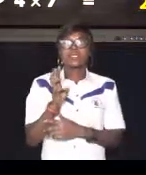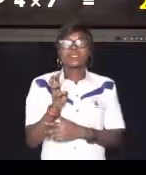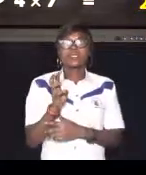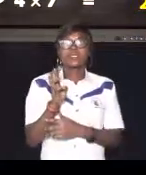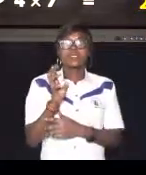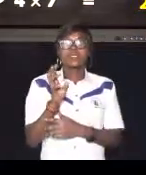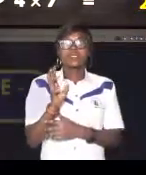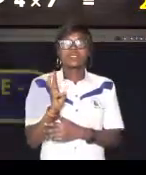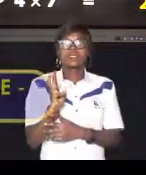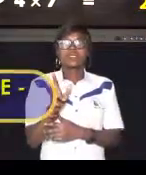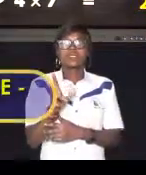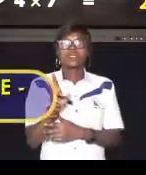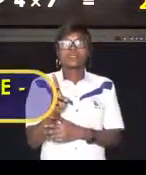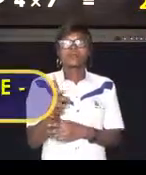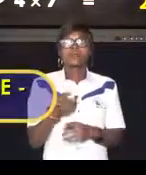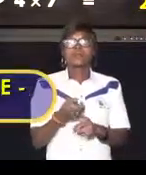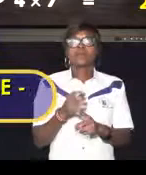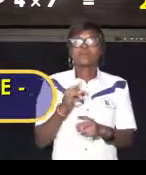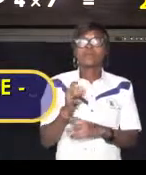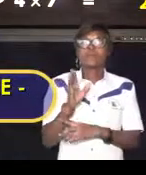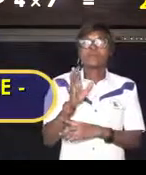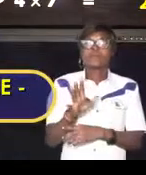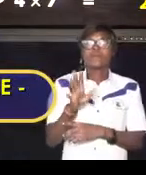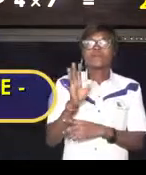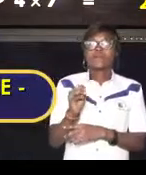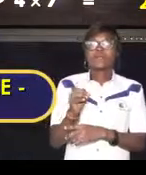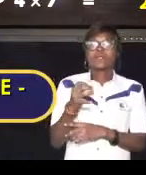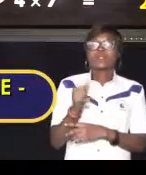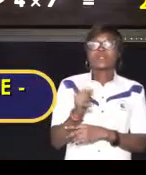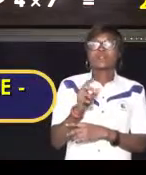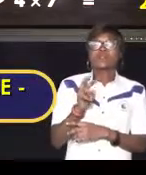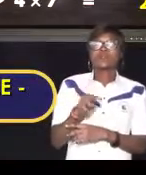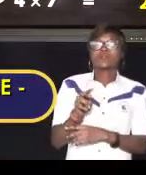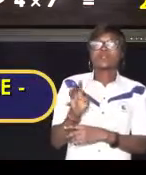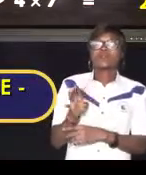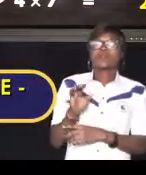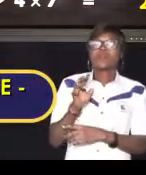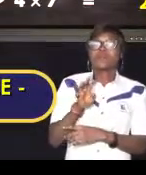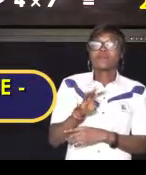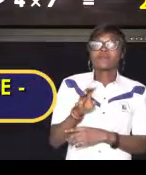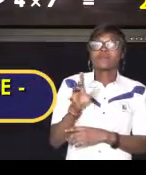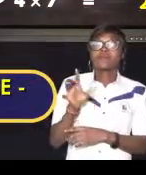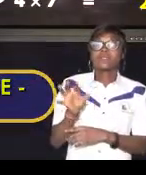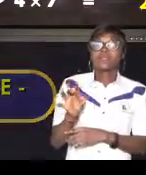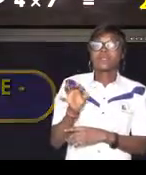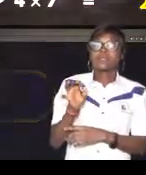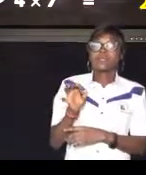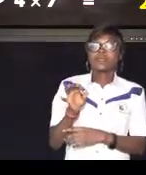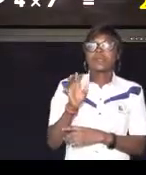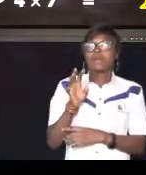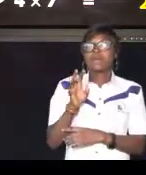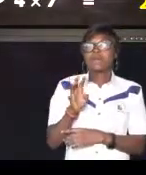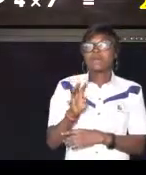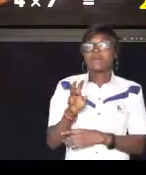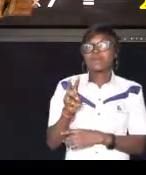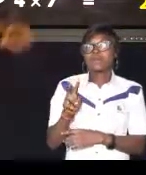67 plus 7 is 26. It's 93. And 51, 31, 35, 27, 48, 49, 72, 42,